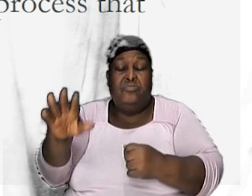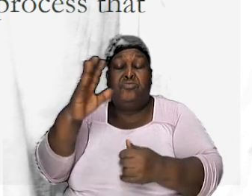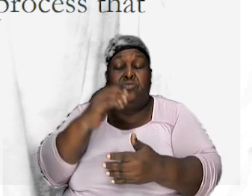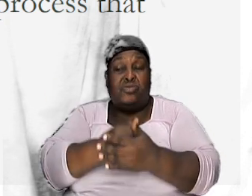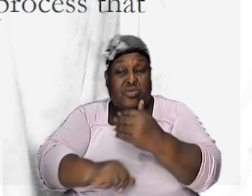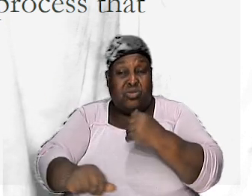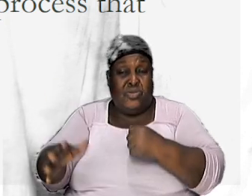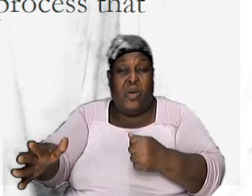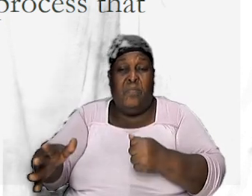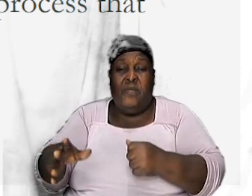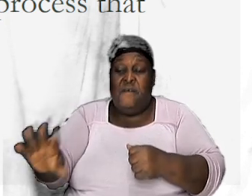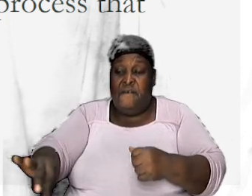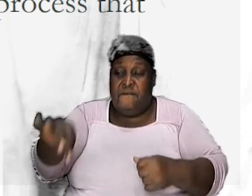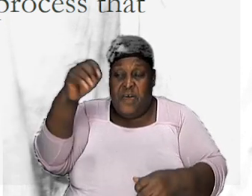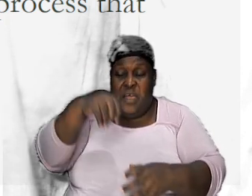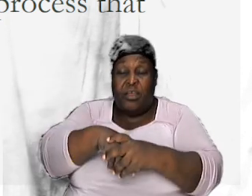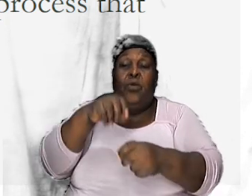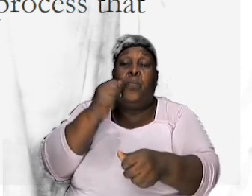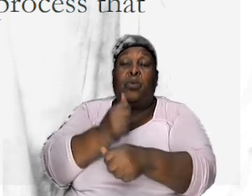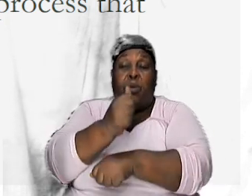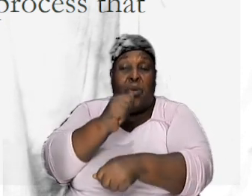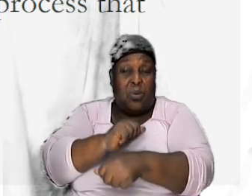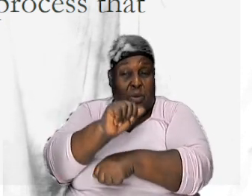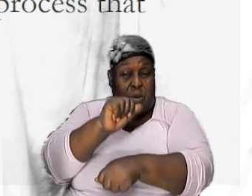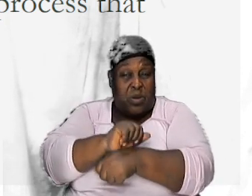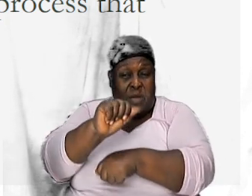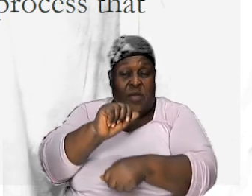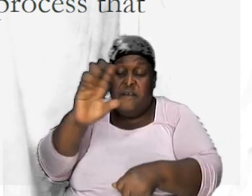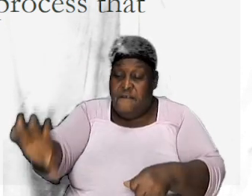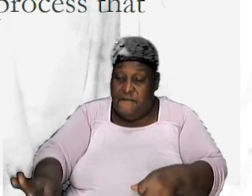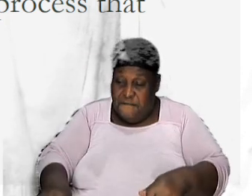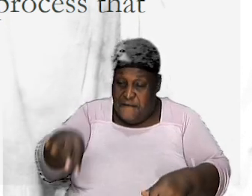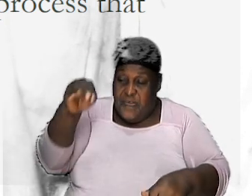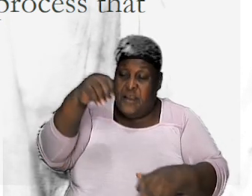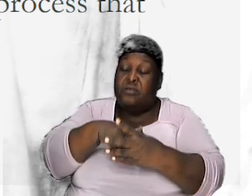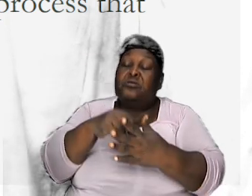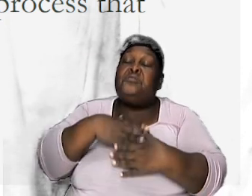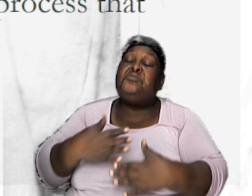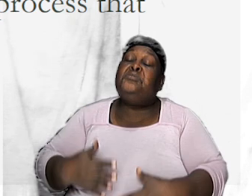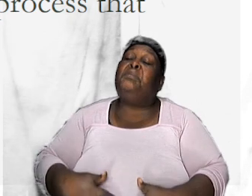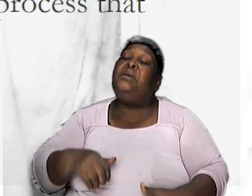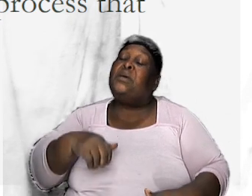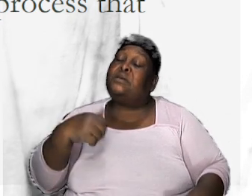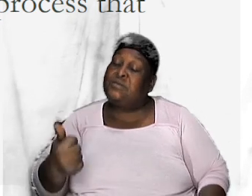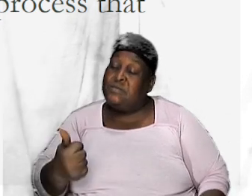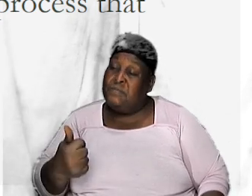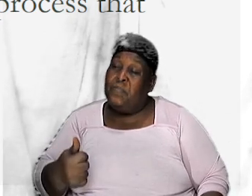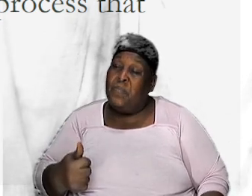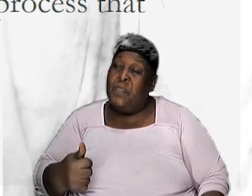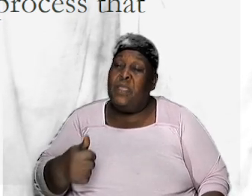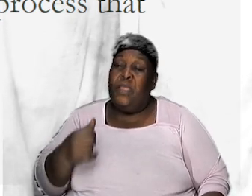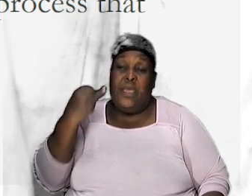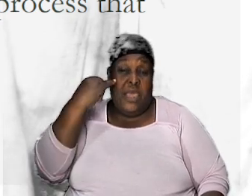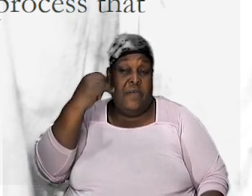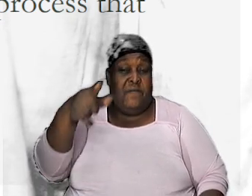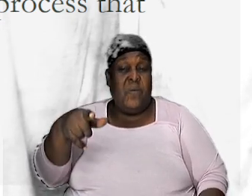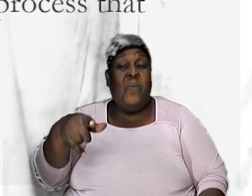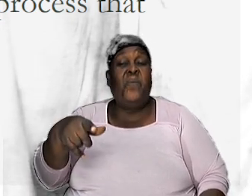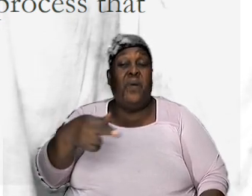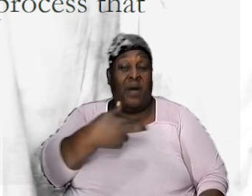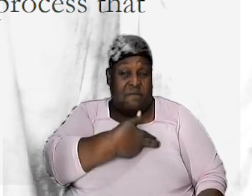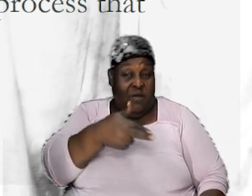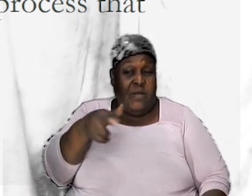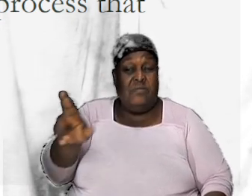will find it in their jobs. In some cases, they will try to find it in somebody else. And then you have religions out there where they try to